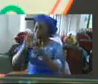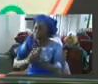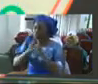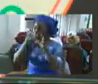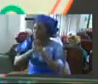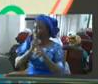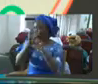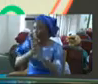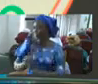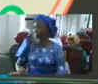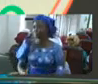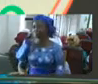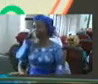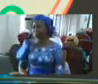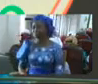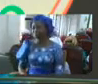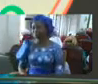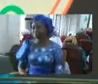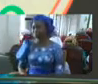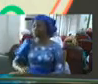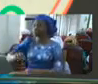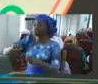Ebola came, we survived.